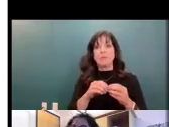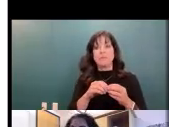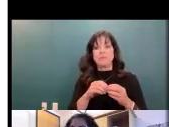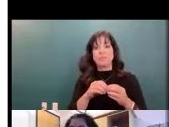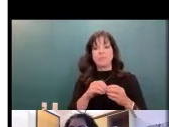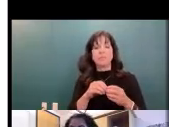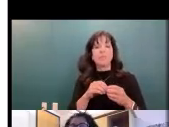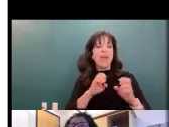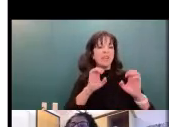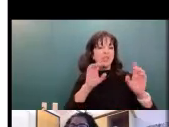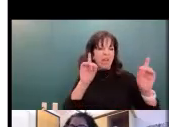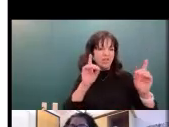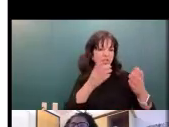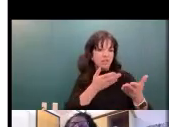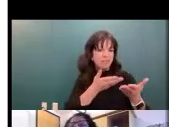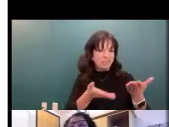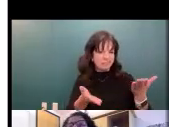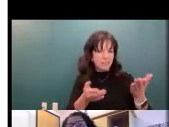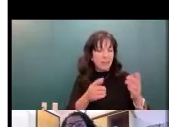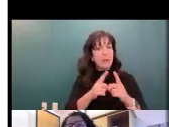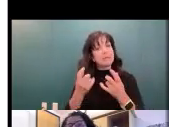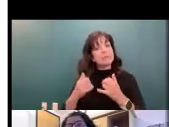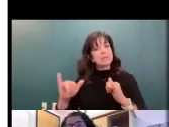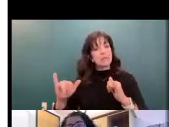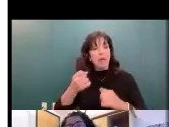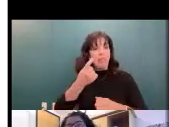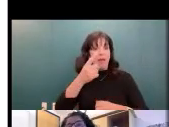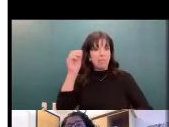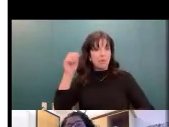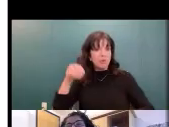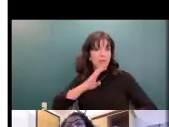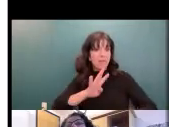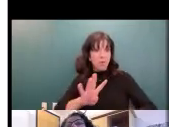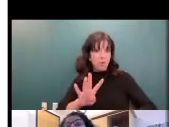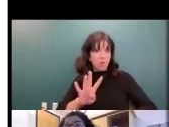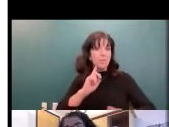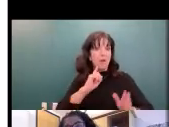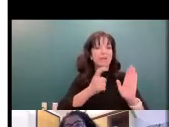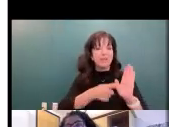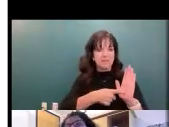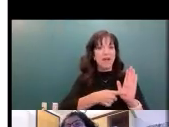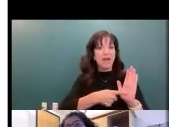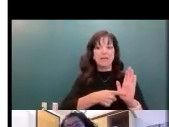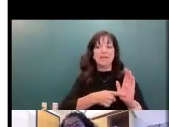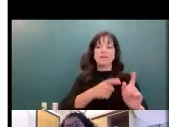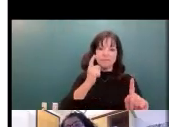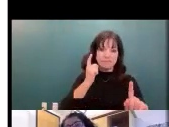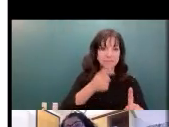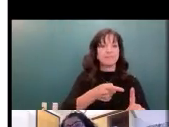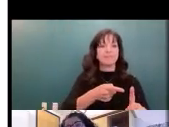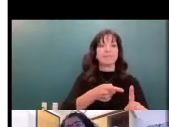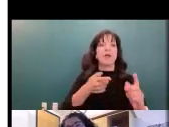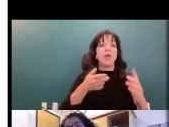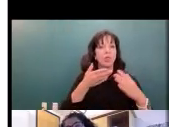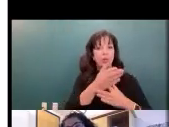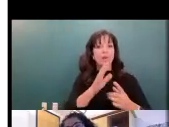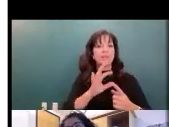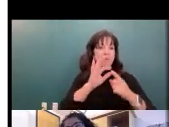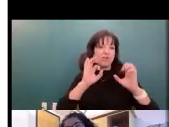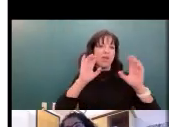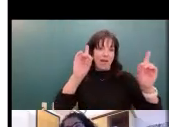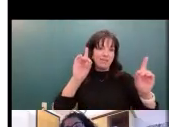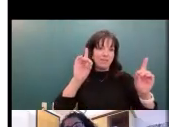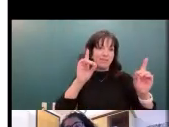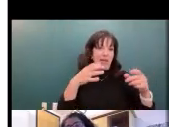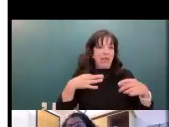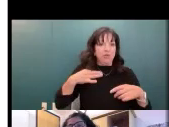through education sources, but still 11% of our 4-year-olds are identified solely through a special education